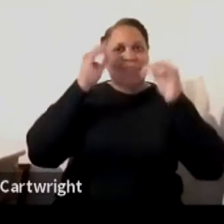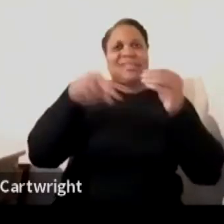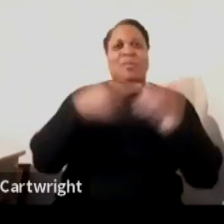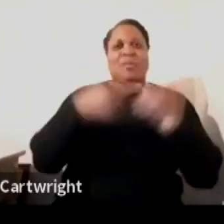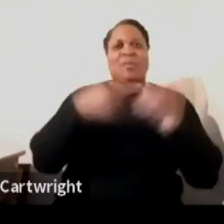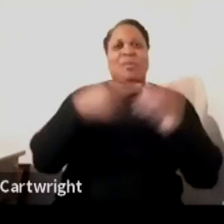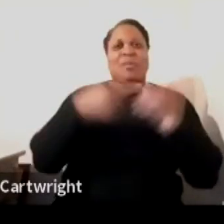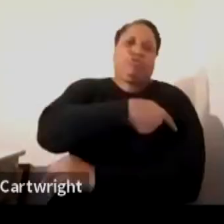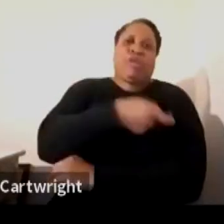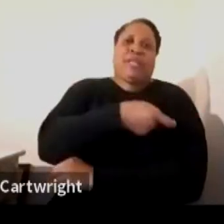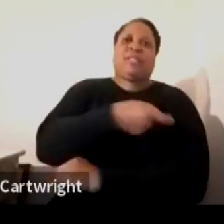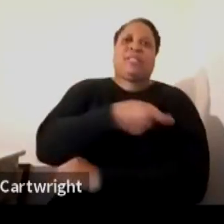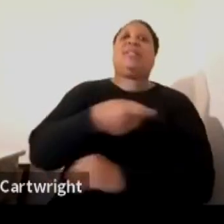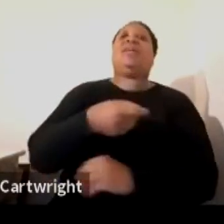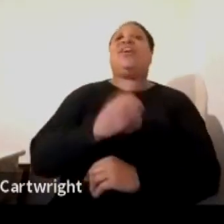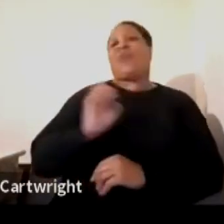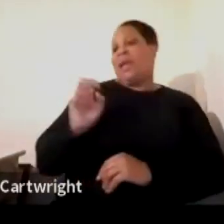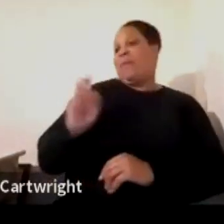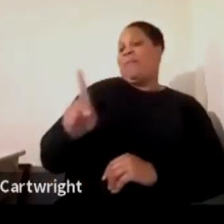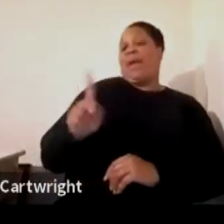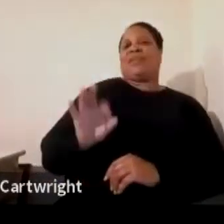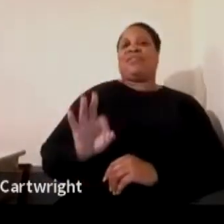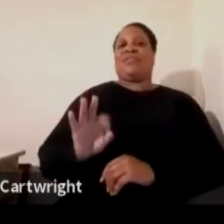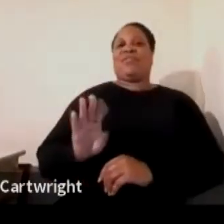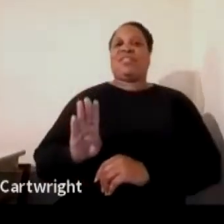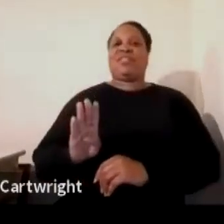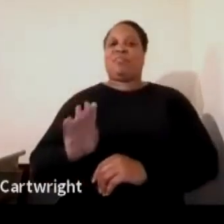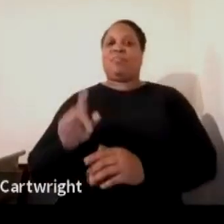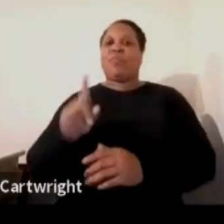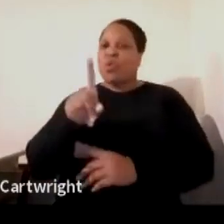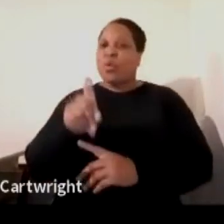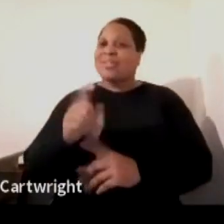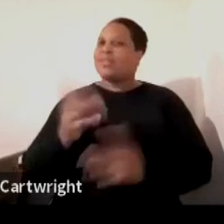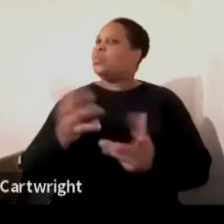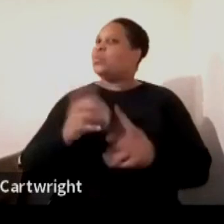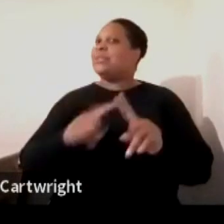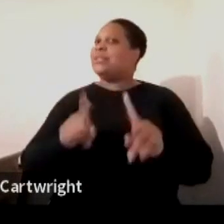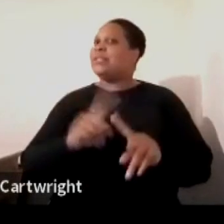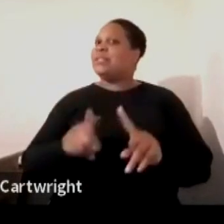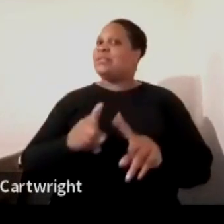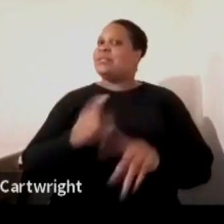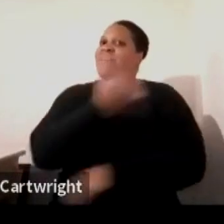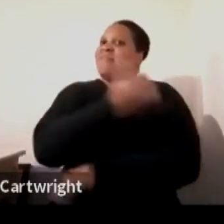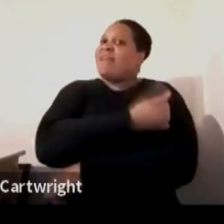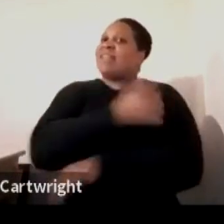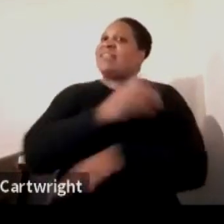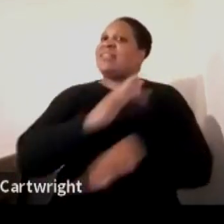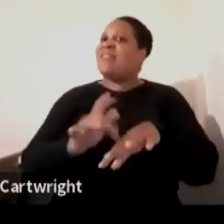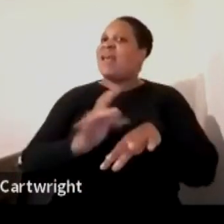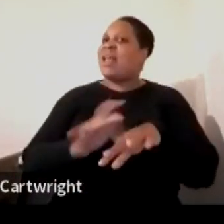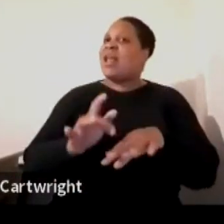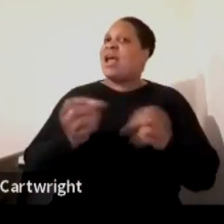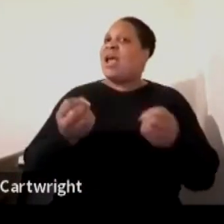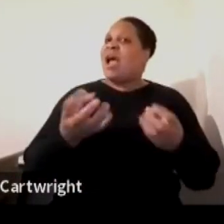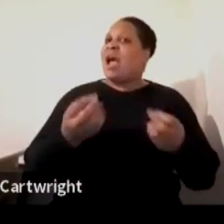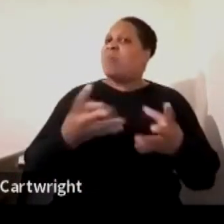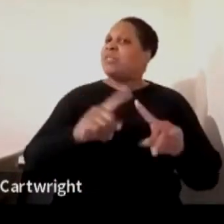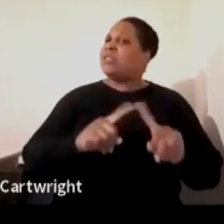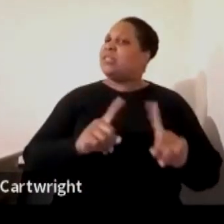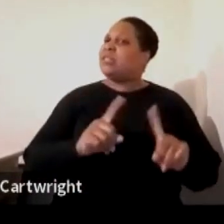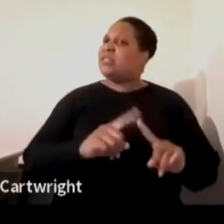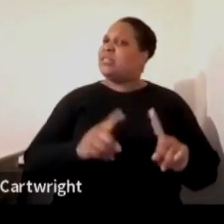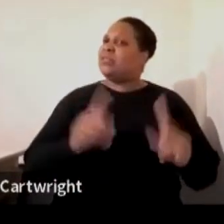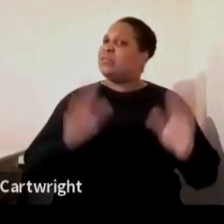the Facebook questions. What are the differences in vaccines available and how much do they differ in the effects